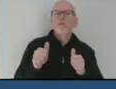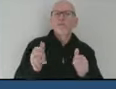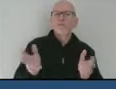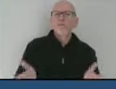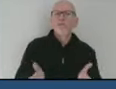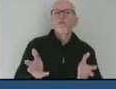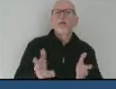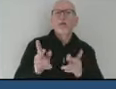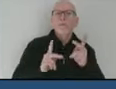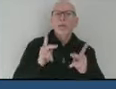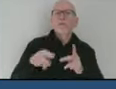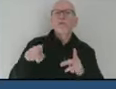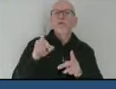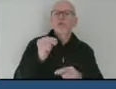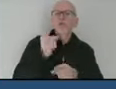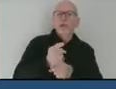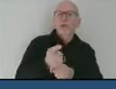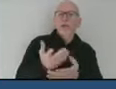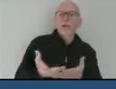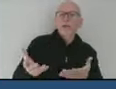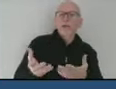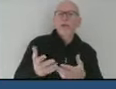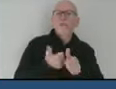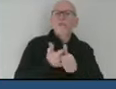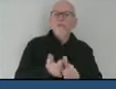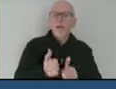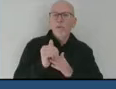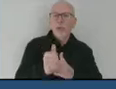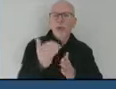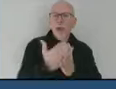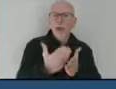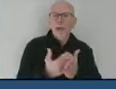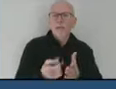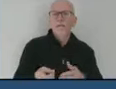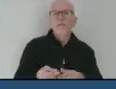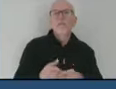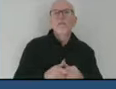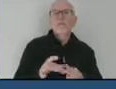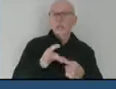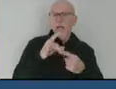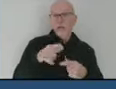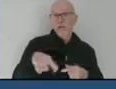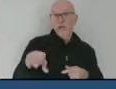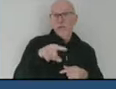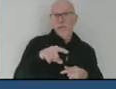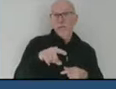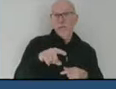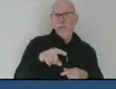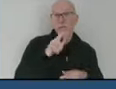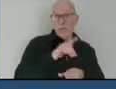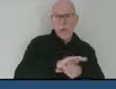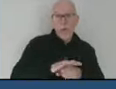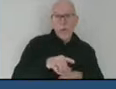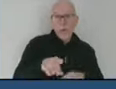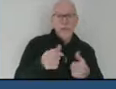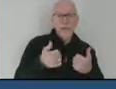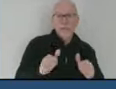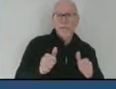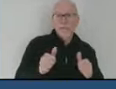folks to do the right thing and follow the guidelines, especially those that are locally being attempted